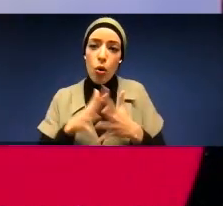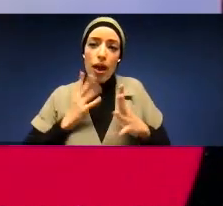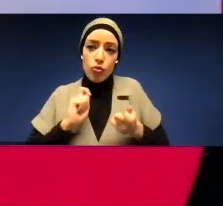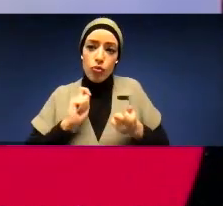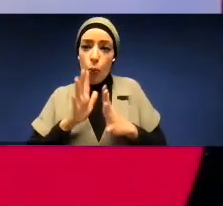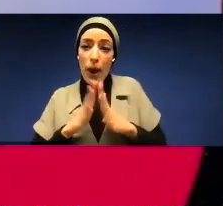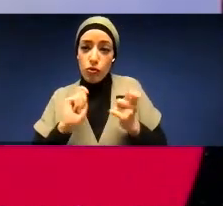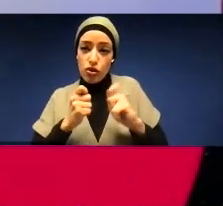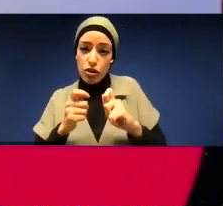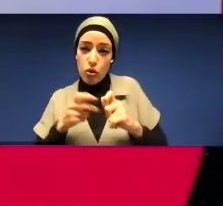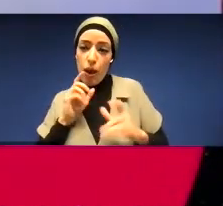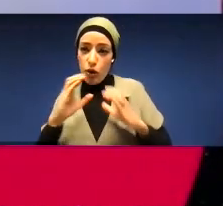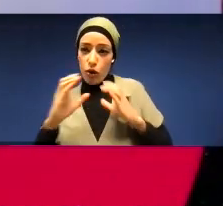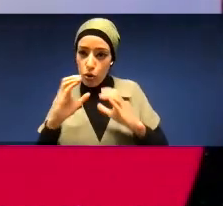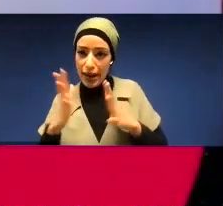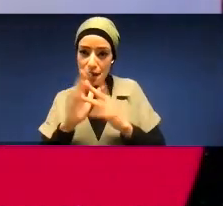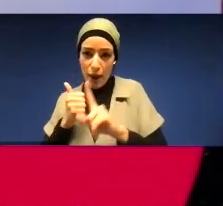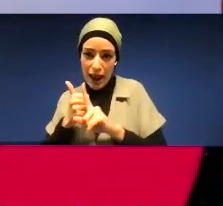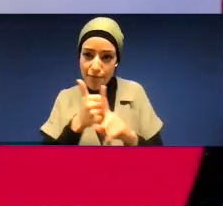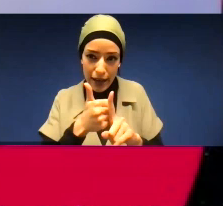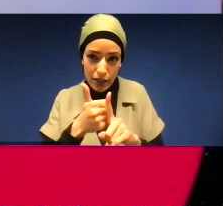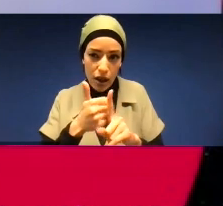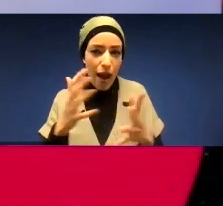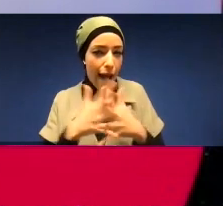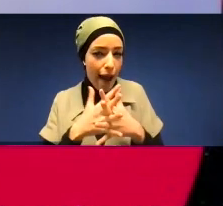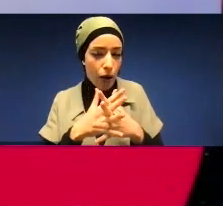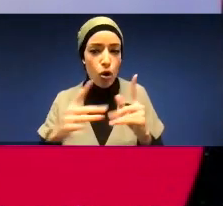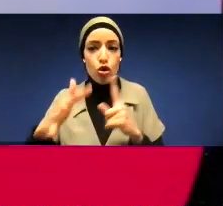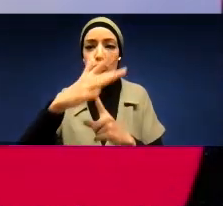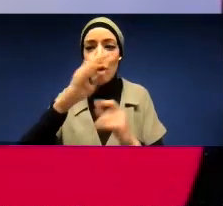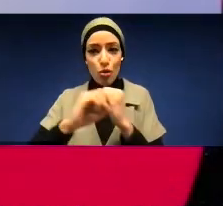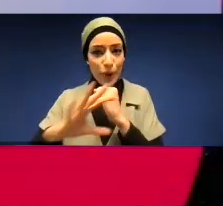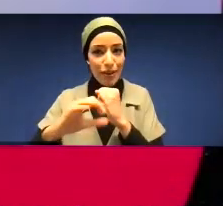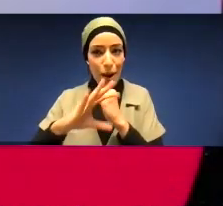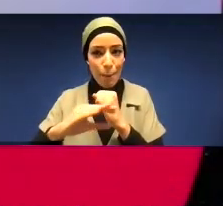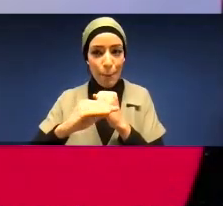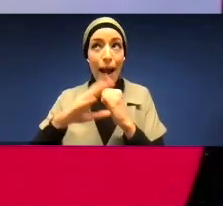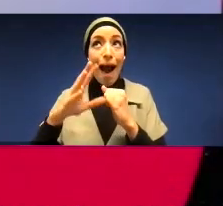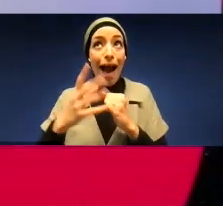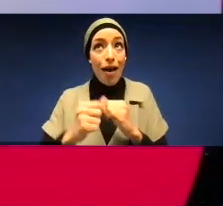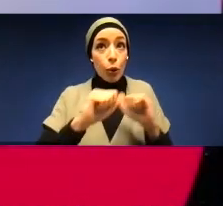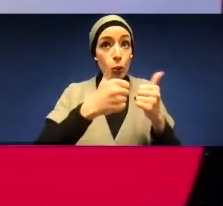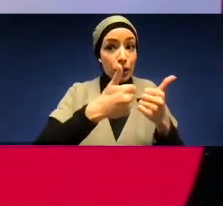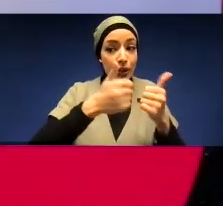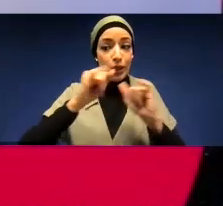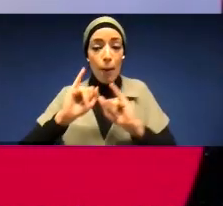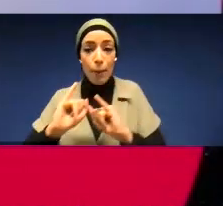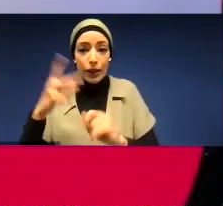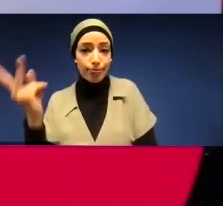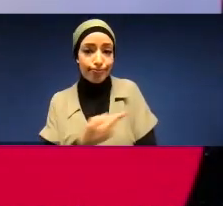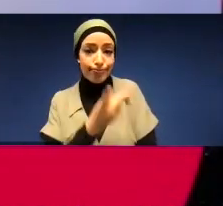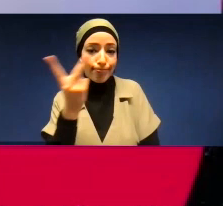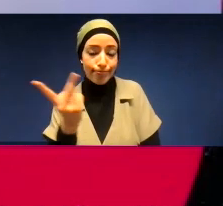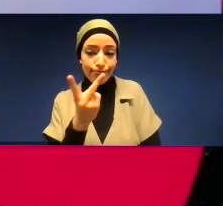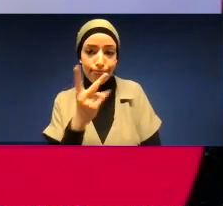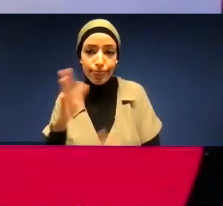freedom, the use of social media. Social media has had its moments, you know, good and bad. But part of the reason why the initial